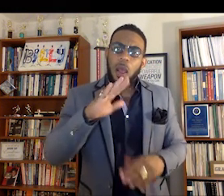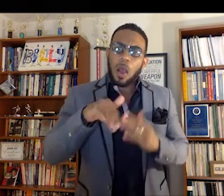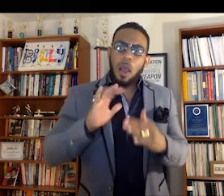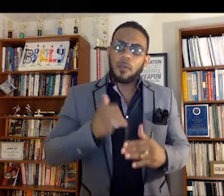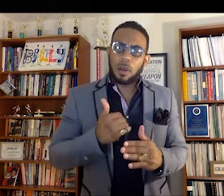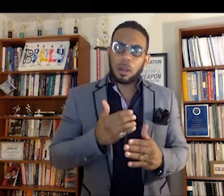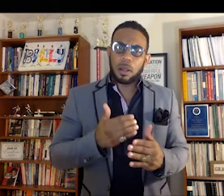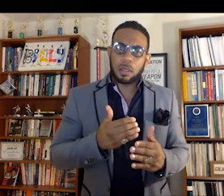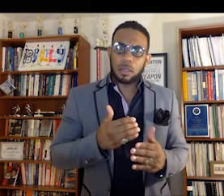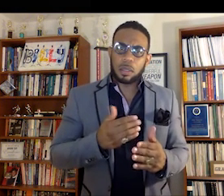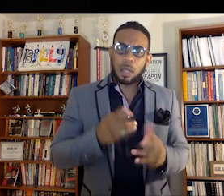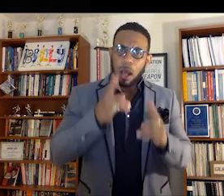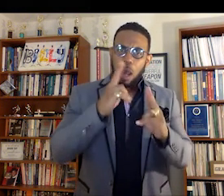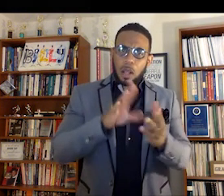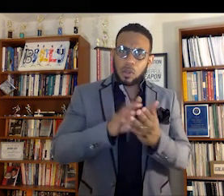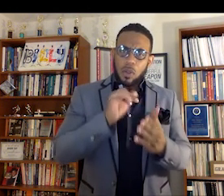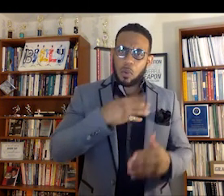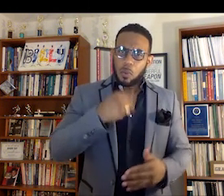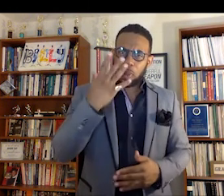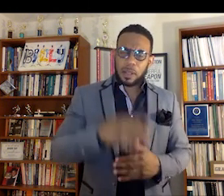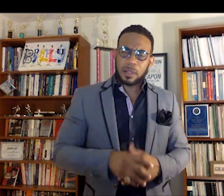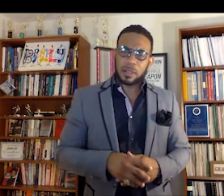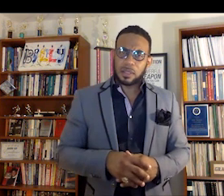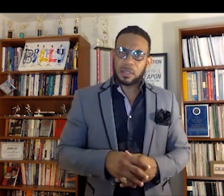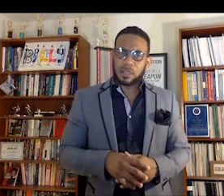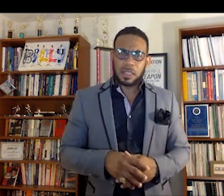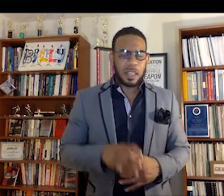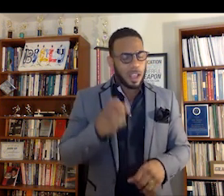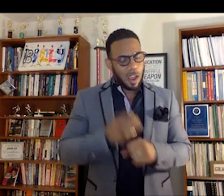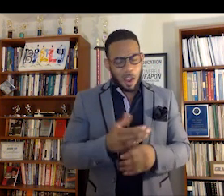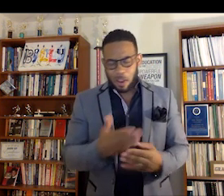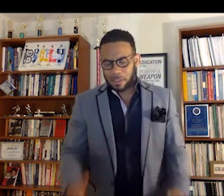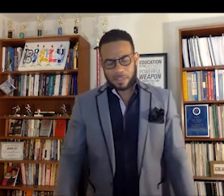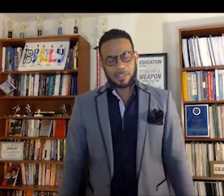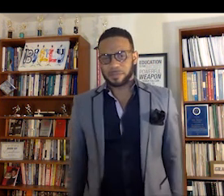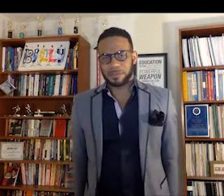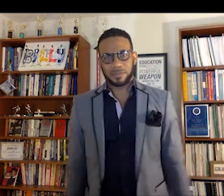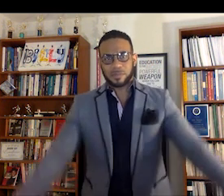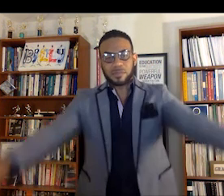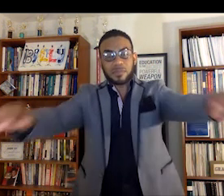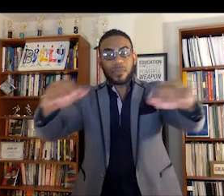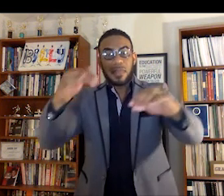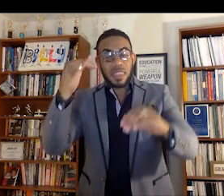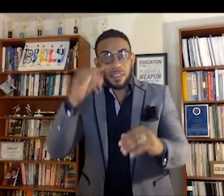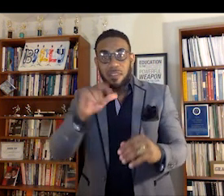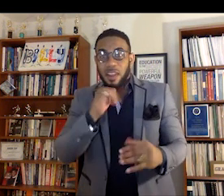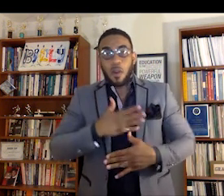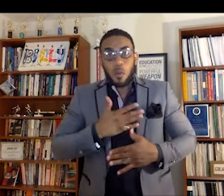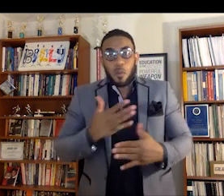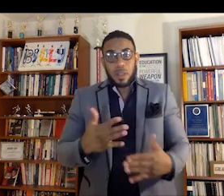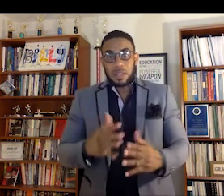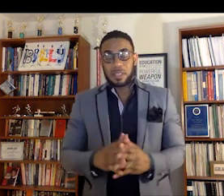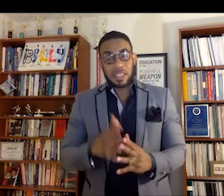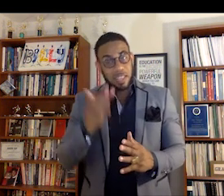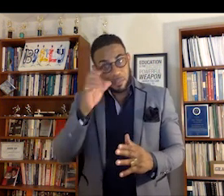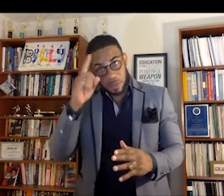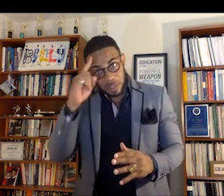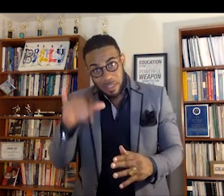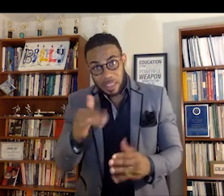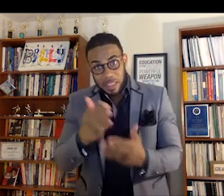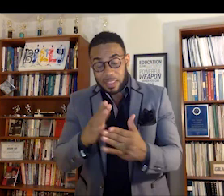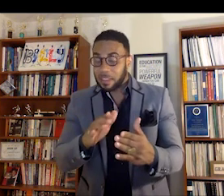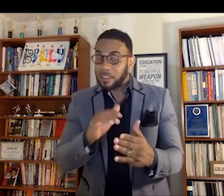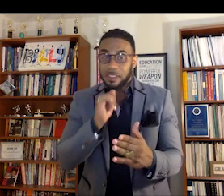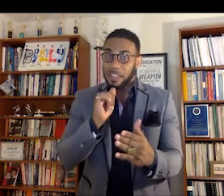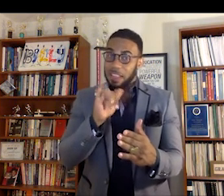our honor students are white? It's a hard thing, but if you're not willing, if you think that things